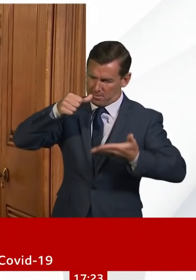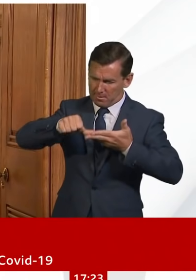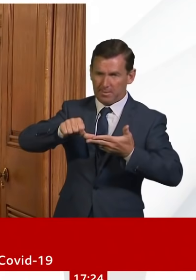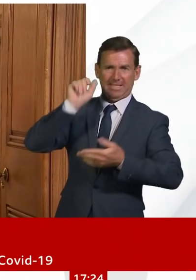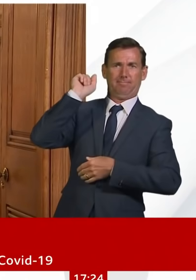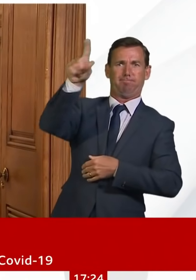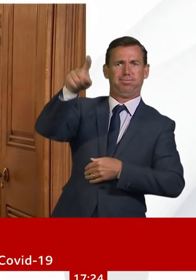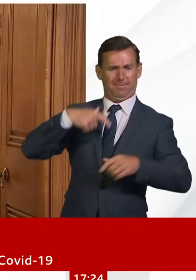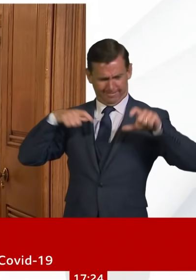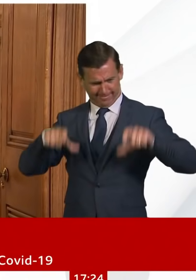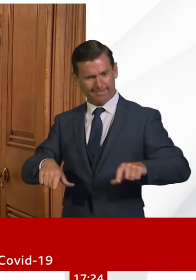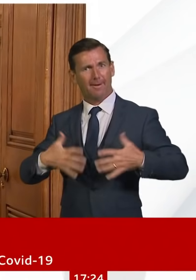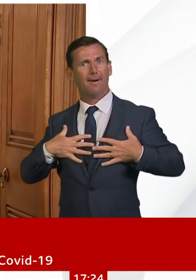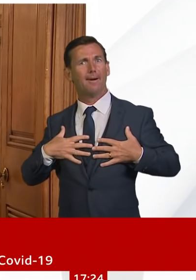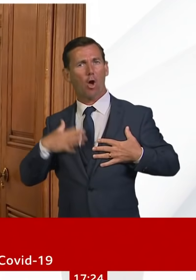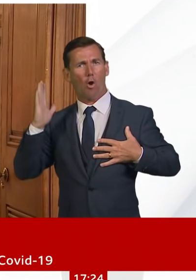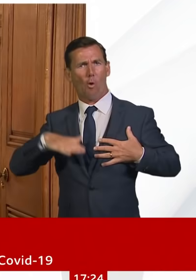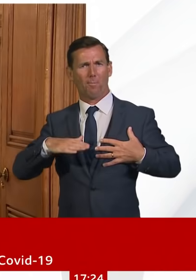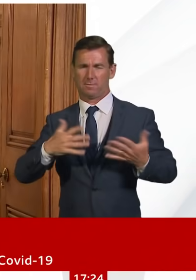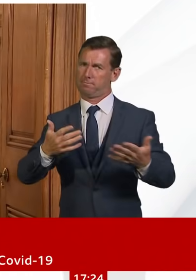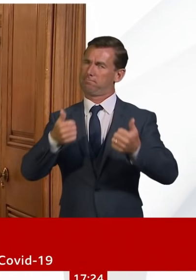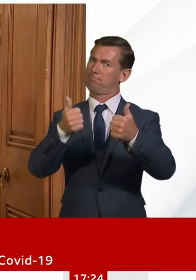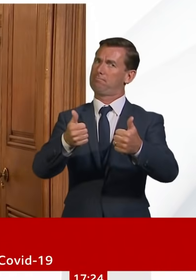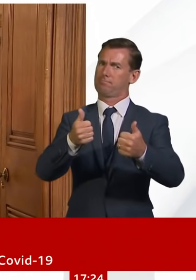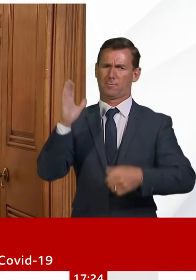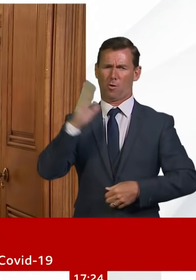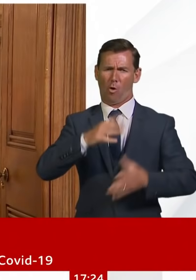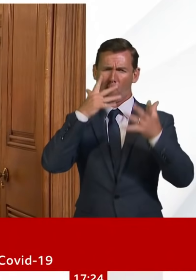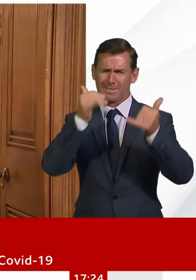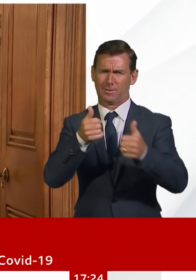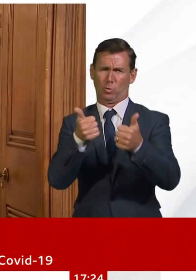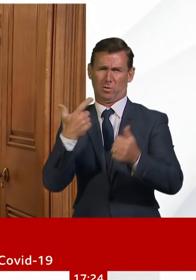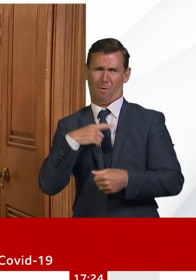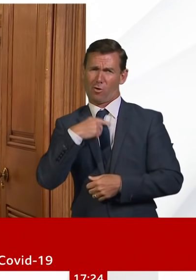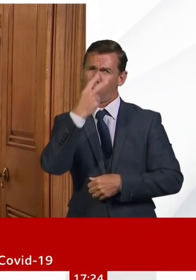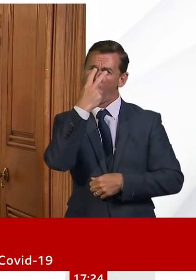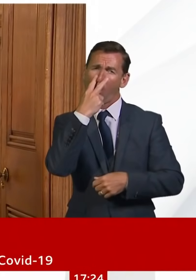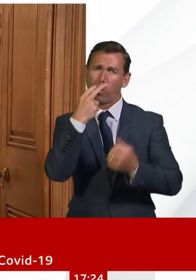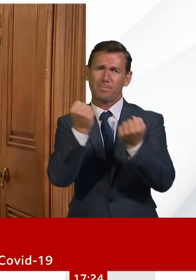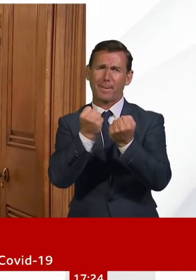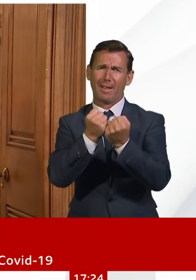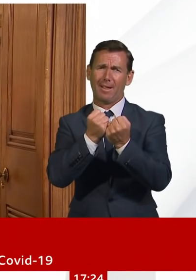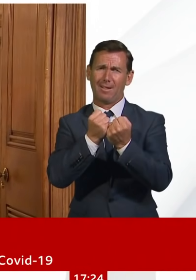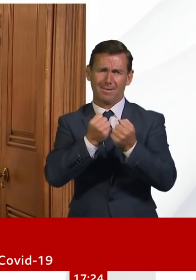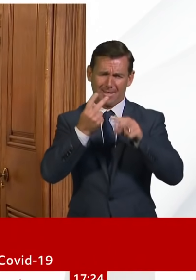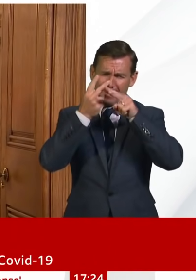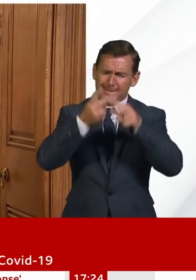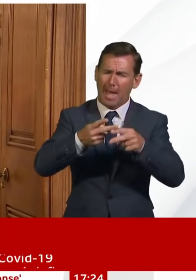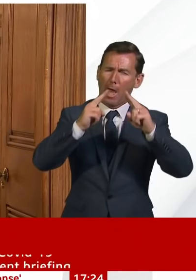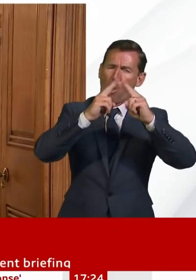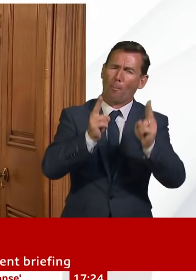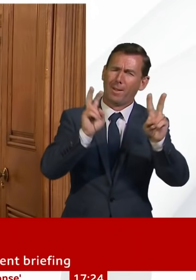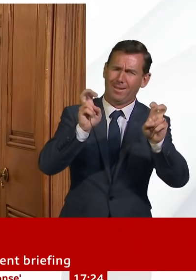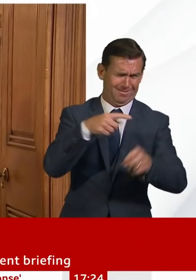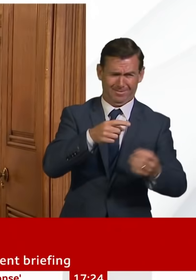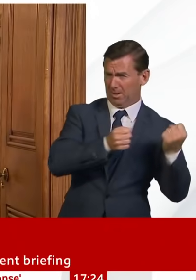need to move. And obviously, home testing will be particularly helpful to those living in care homes, for whom, exactly as you say, a trip